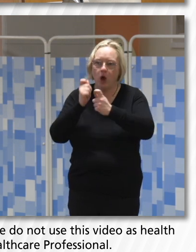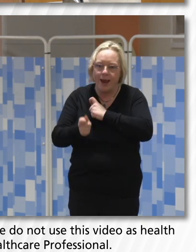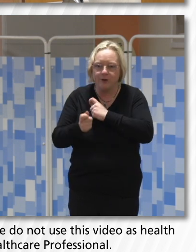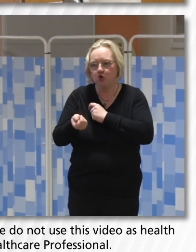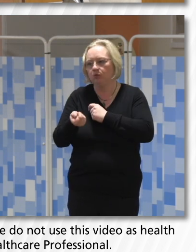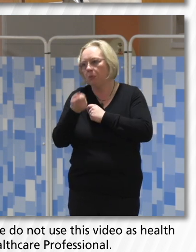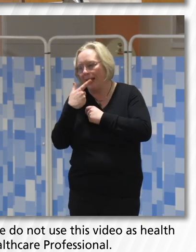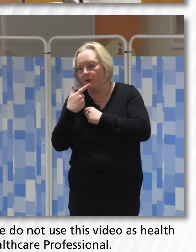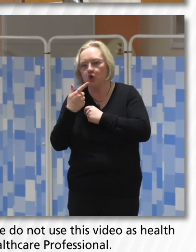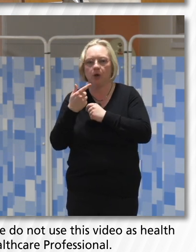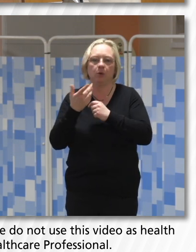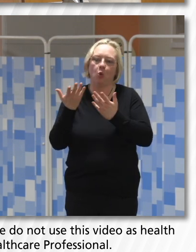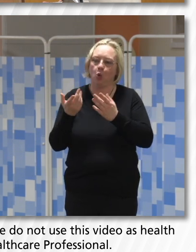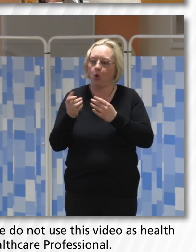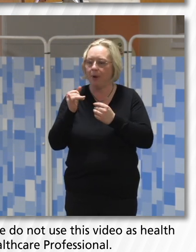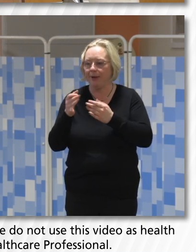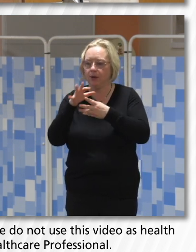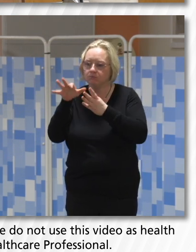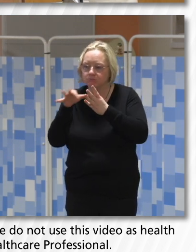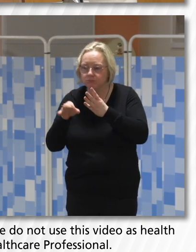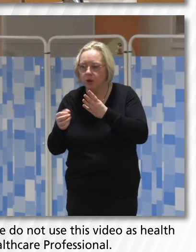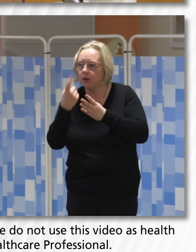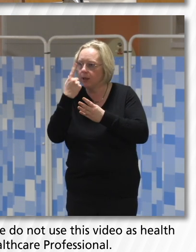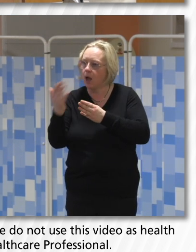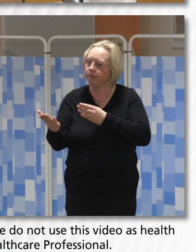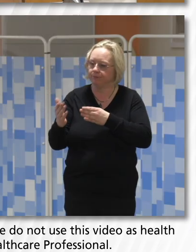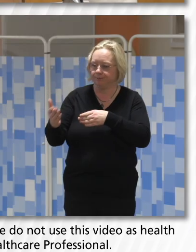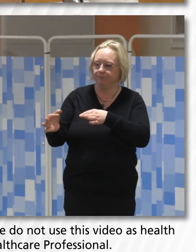their symptoms, we can arrange and expedite a sooner appointment for them.